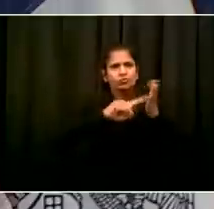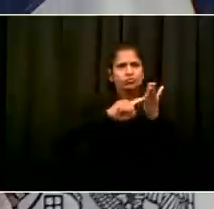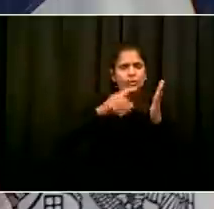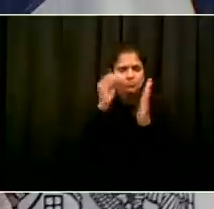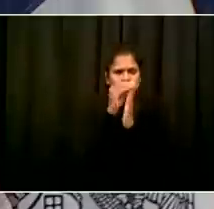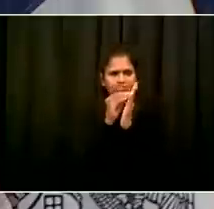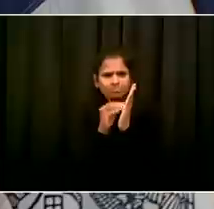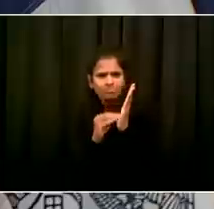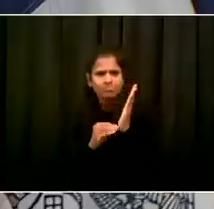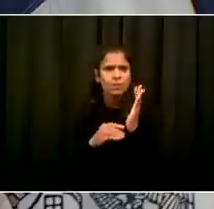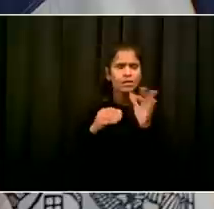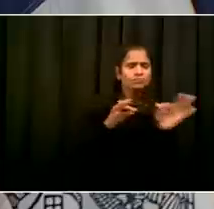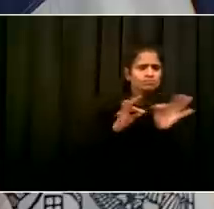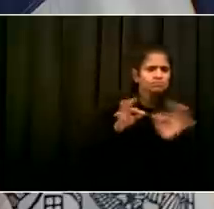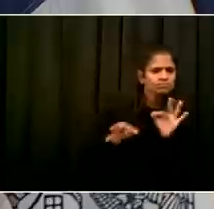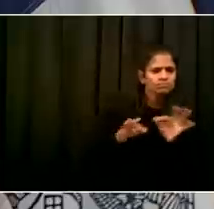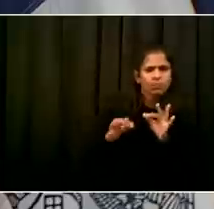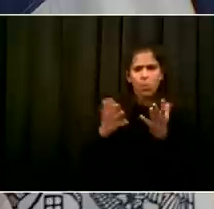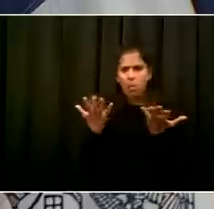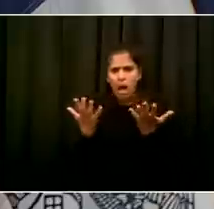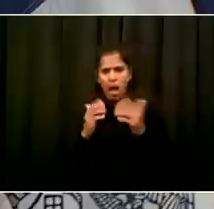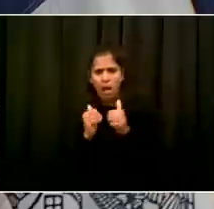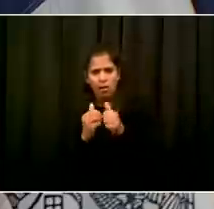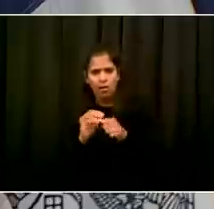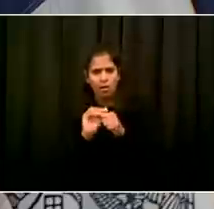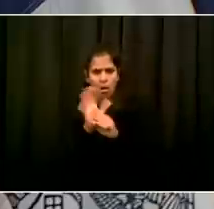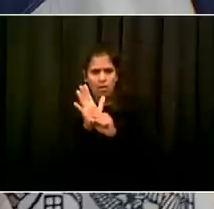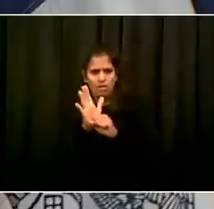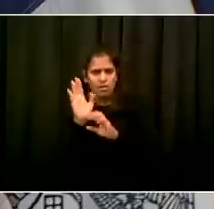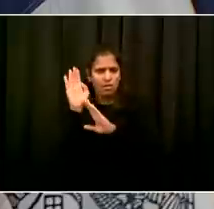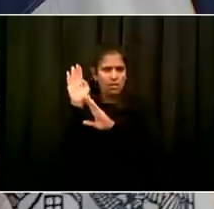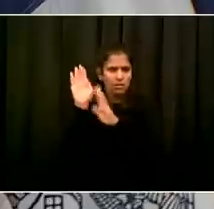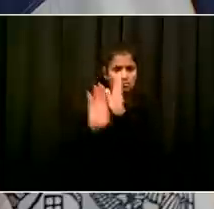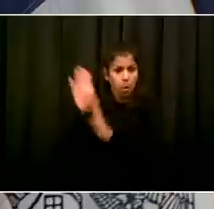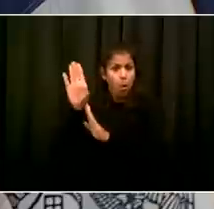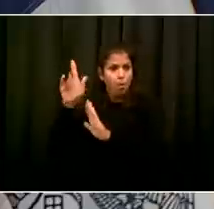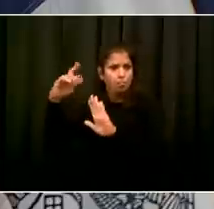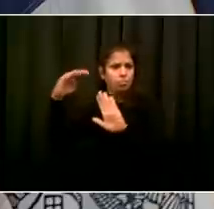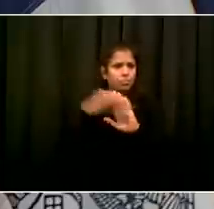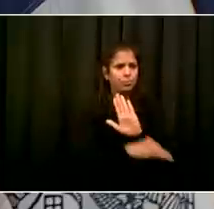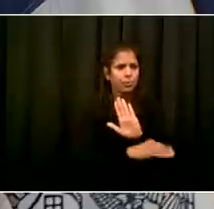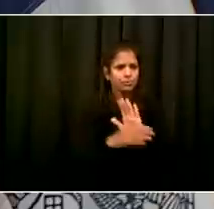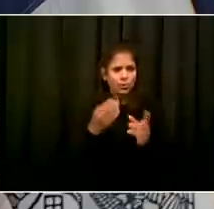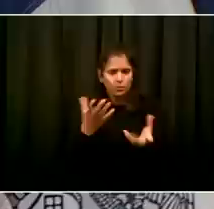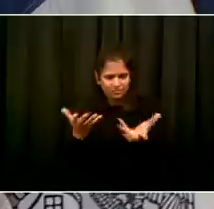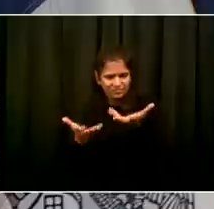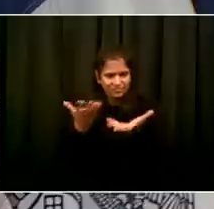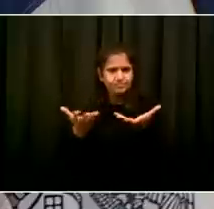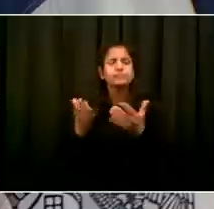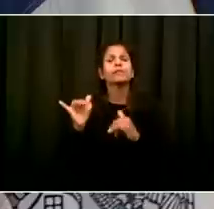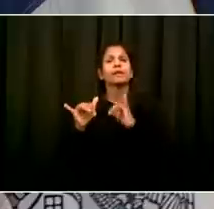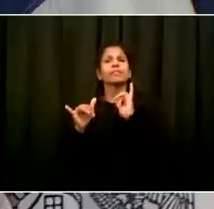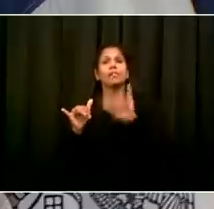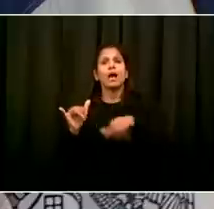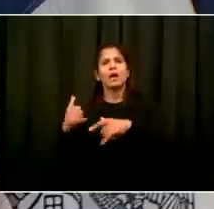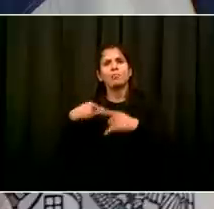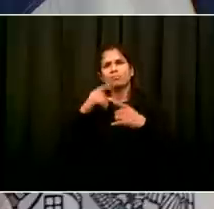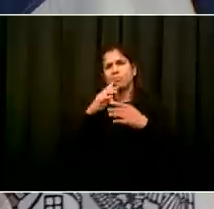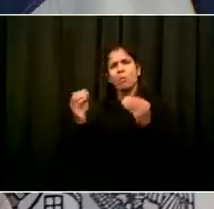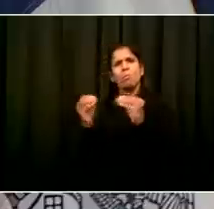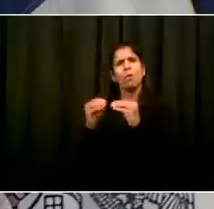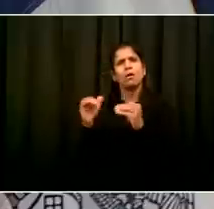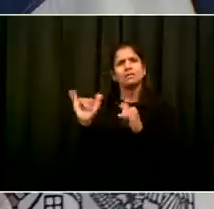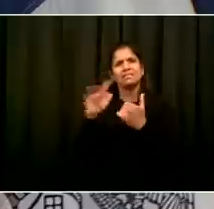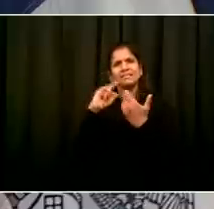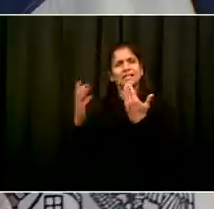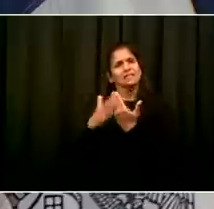school are in that zip code or not. And that was an advantage compared to other demographic or geographic measures we might use. As